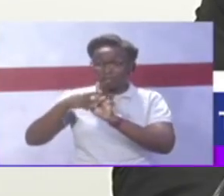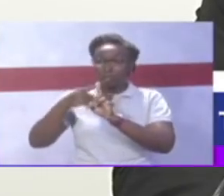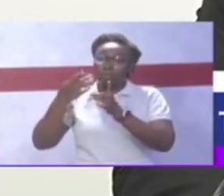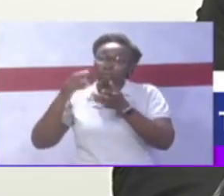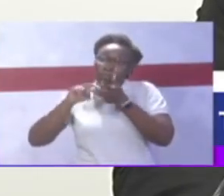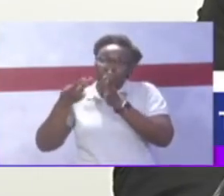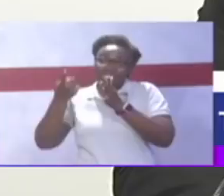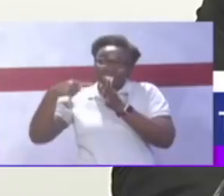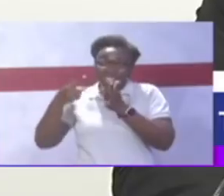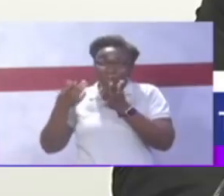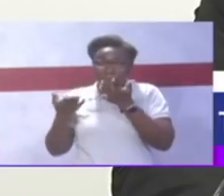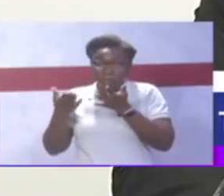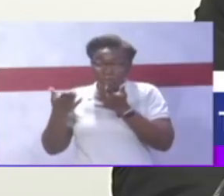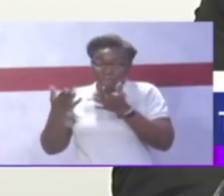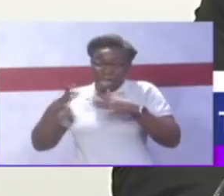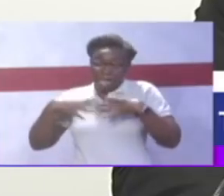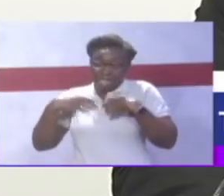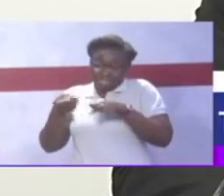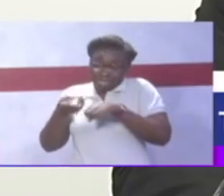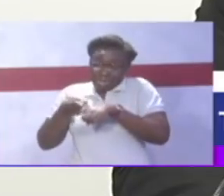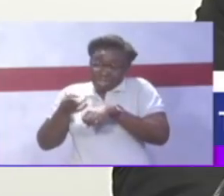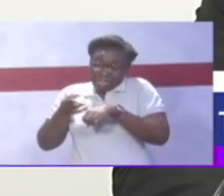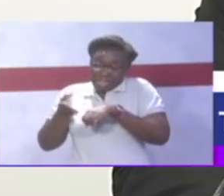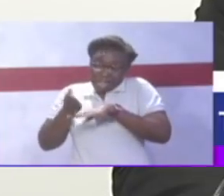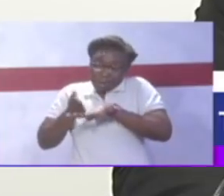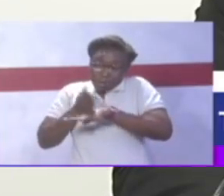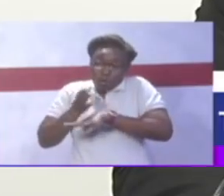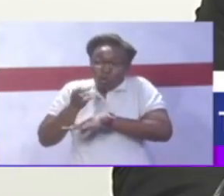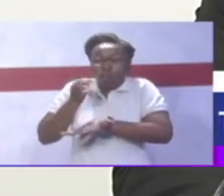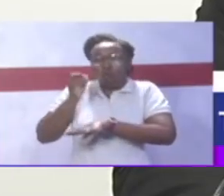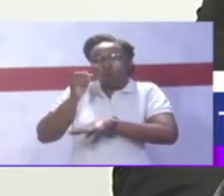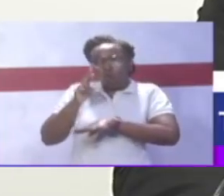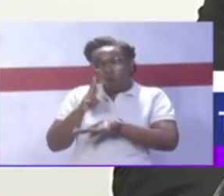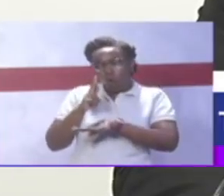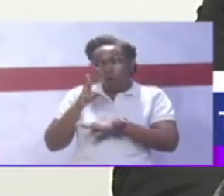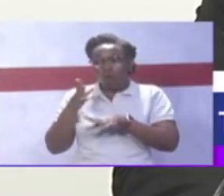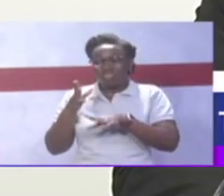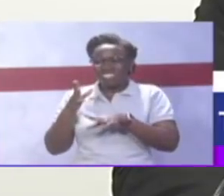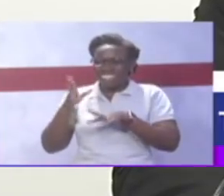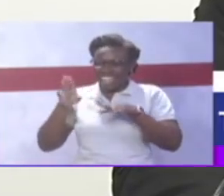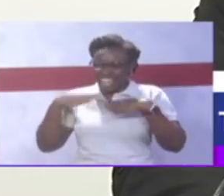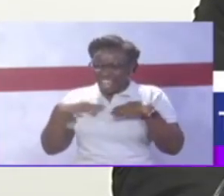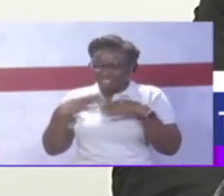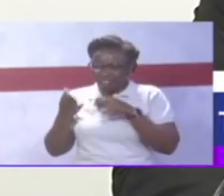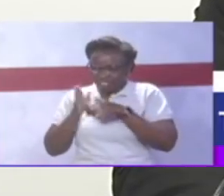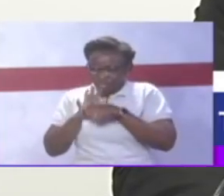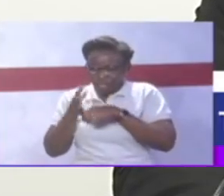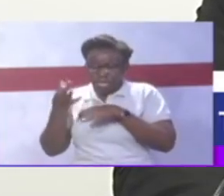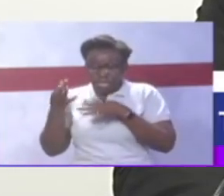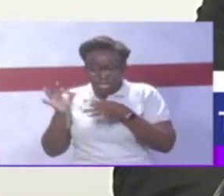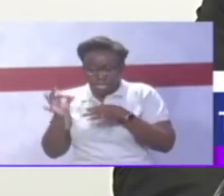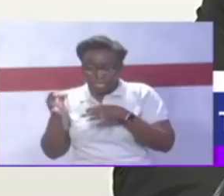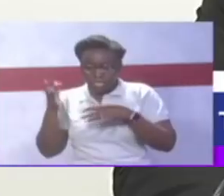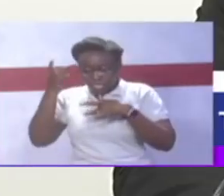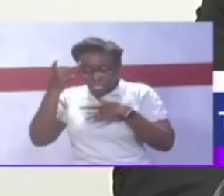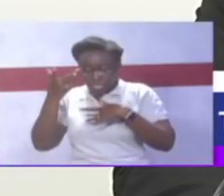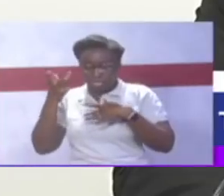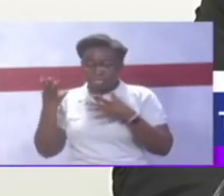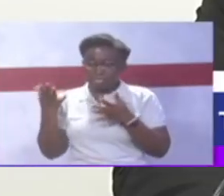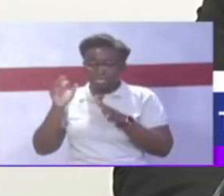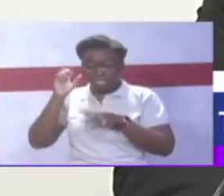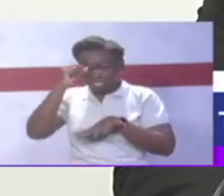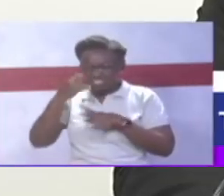from or have a milder form of COVID-19 when you go into that particular facility. We recognize all the infection prevention